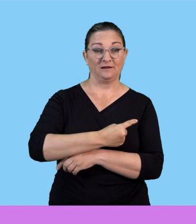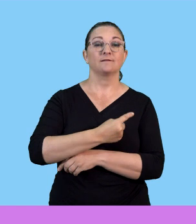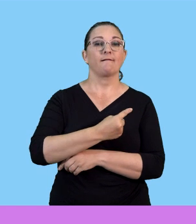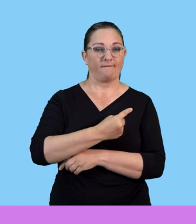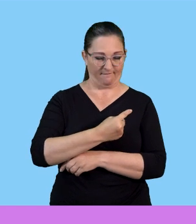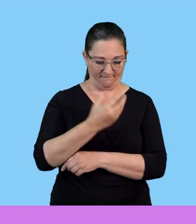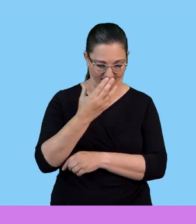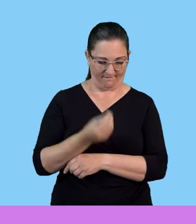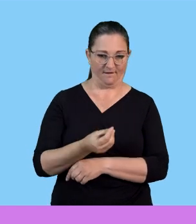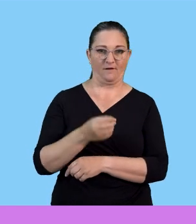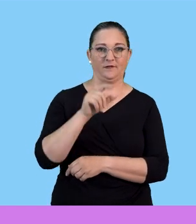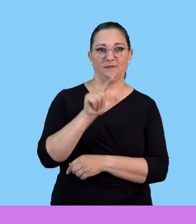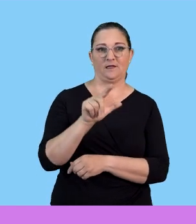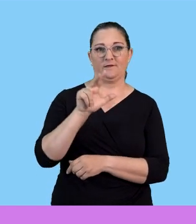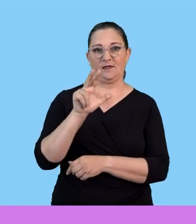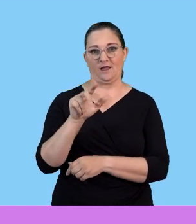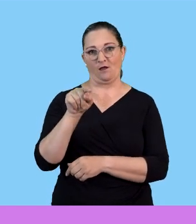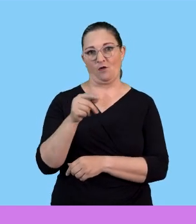days, there is an amount of